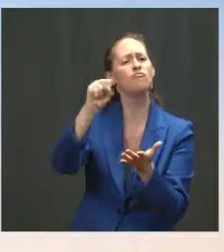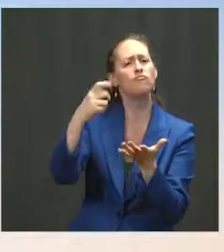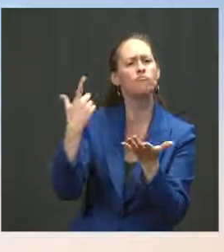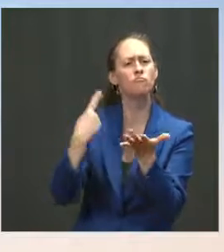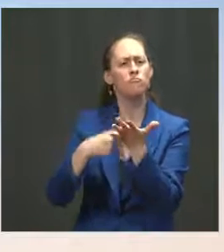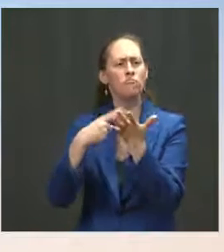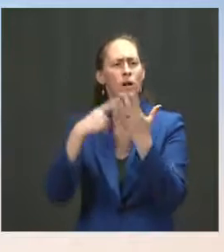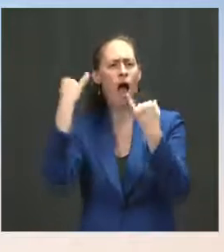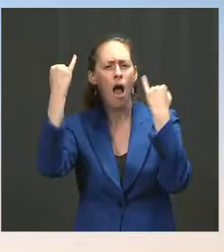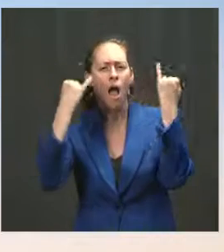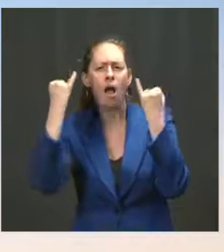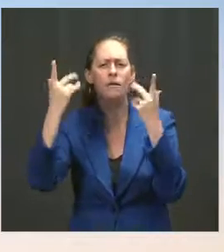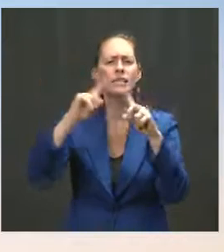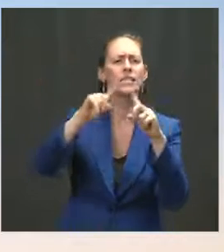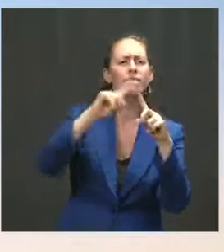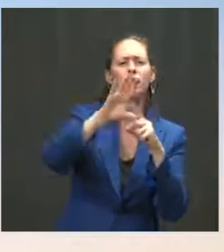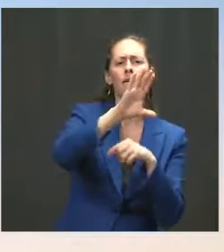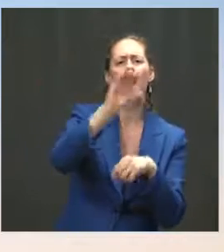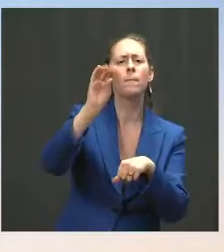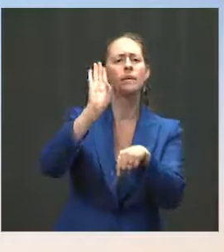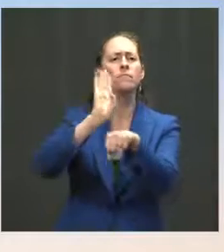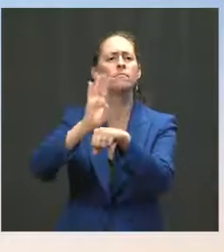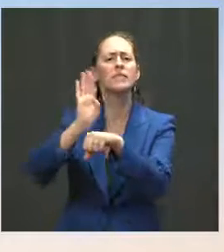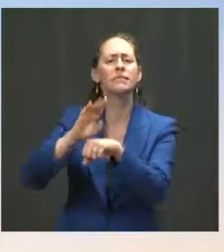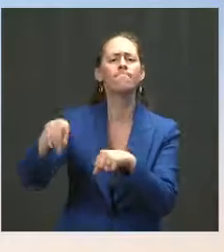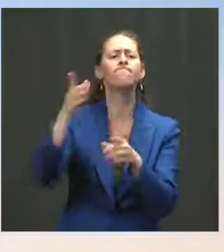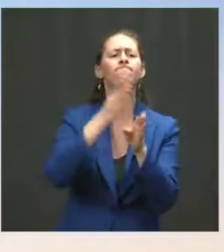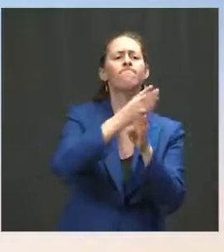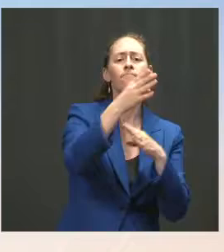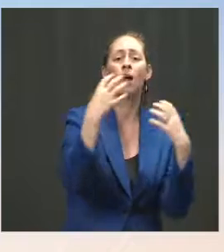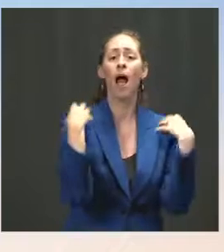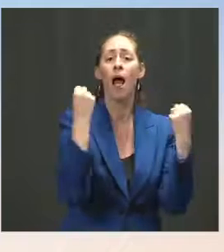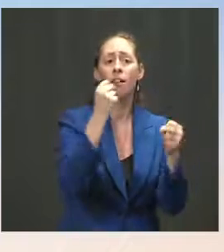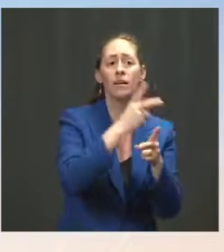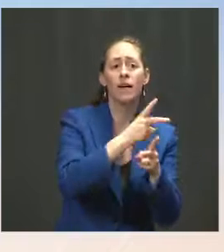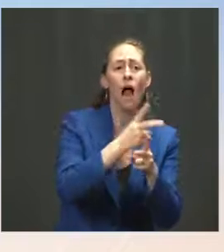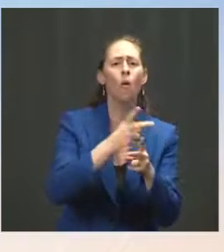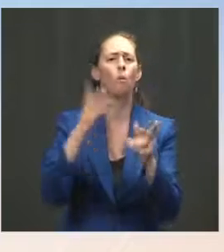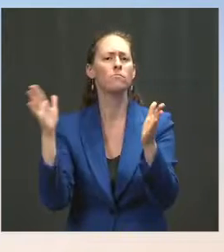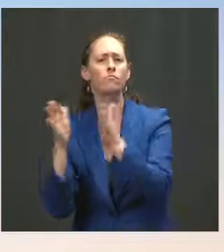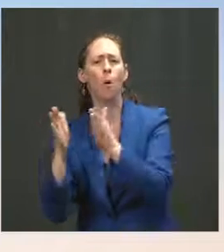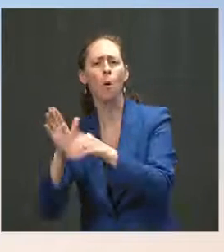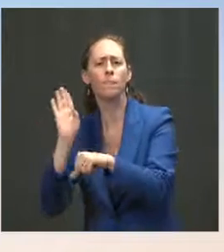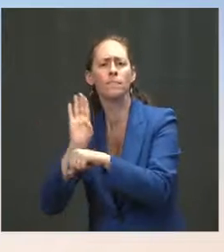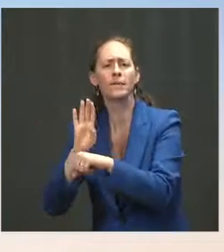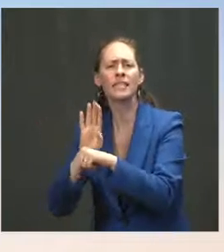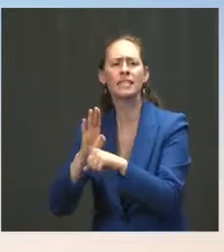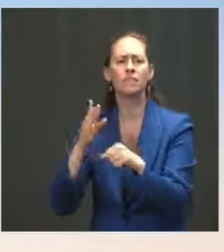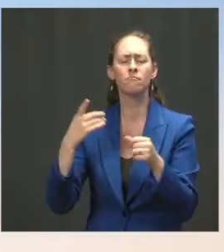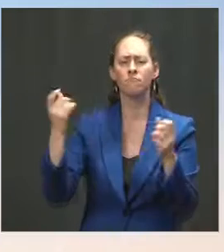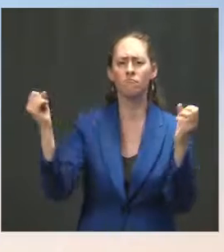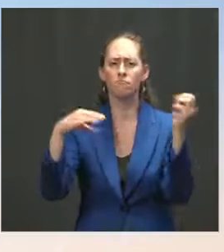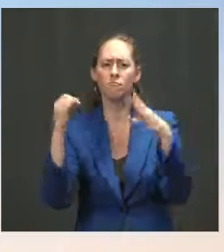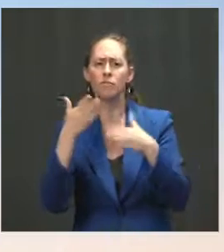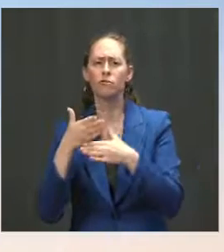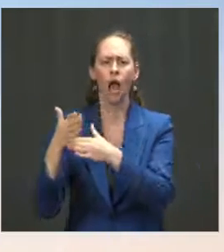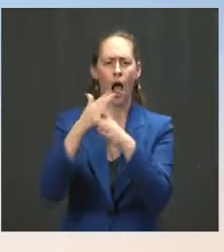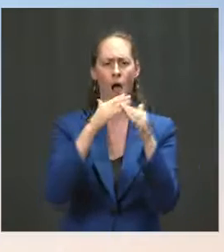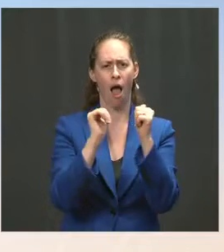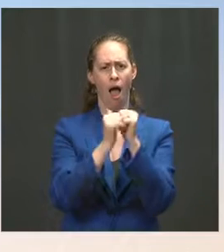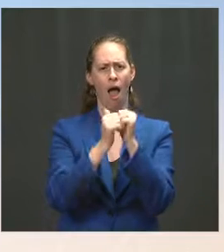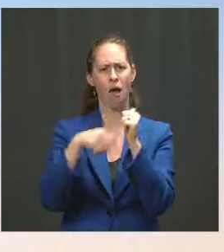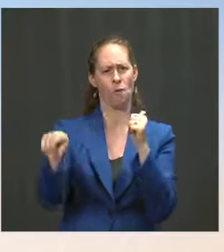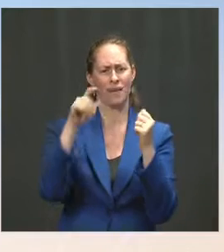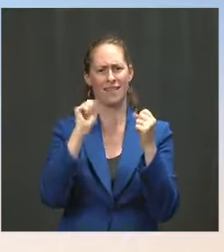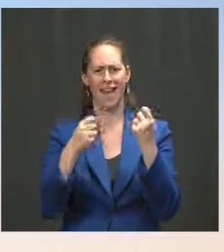systems, healthcare industry, small businesses. We wanted to share the work they're doing and support these efforts. And today is an